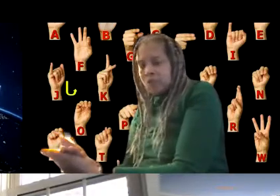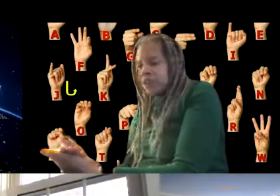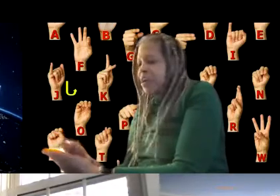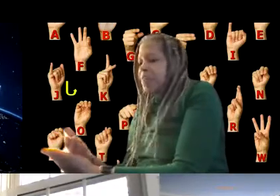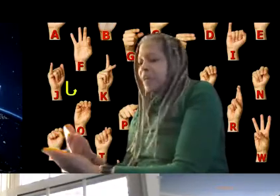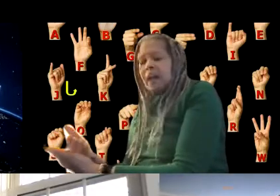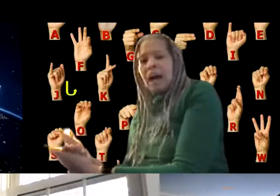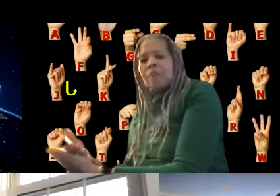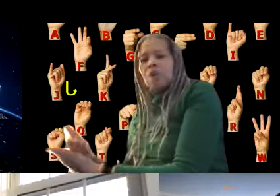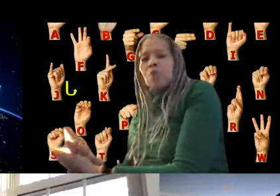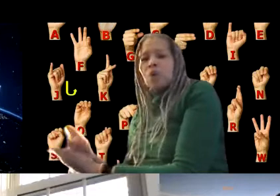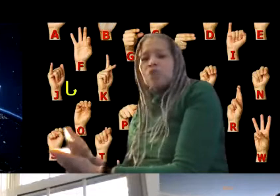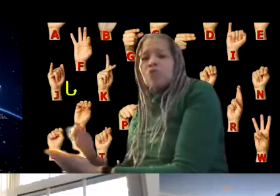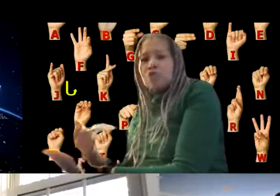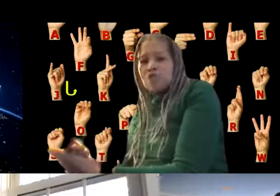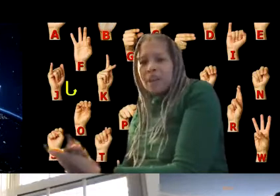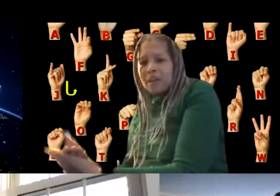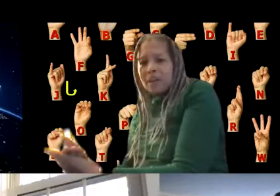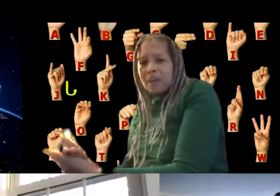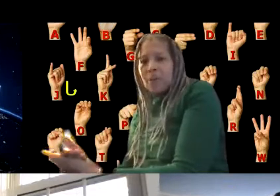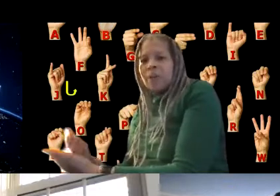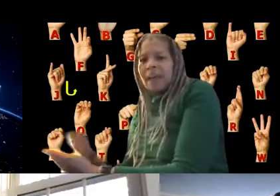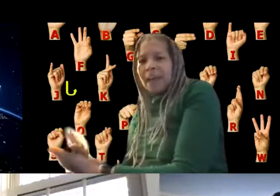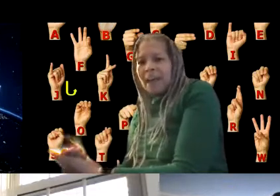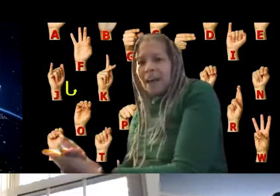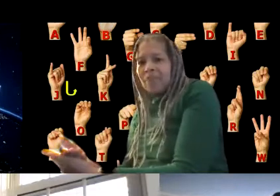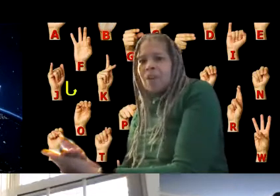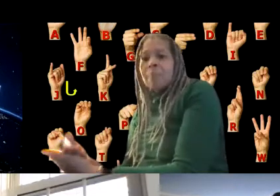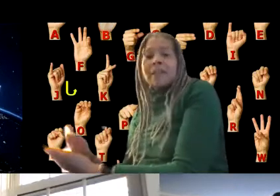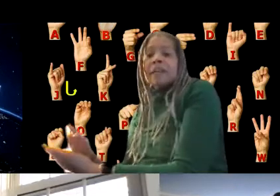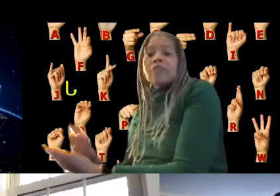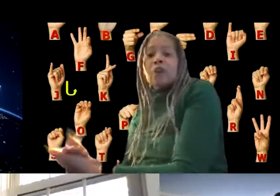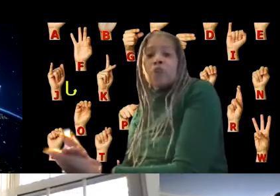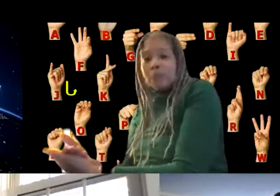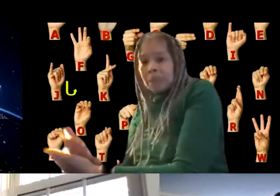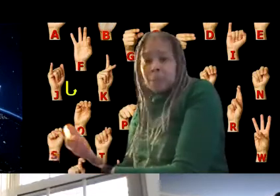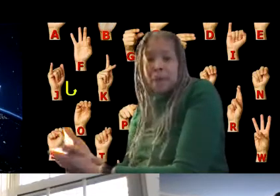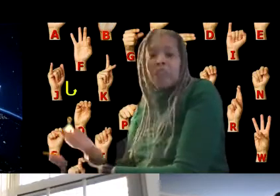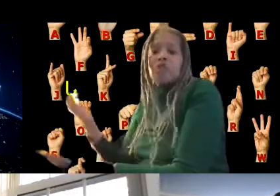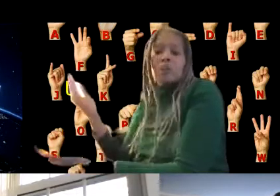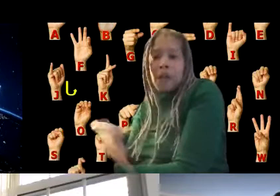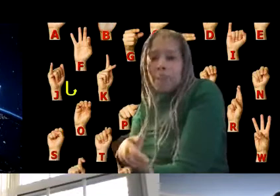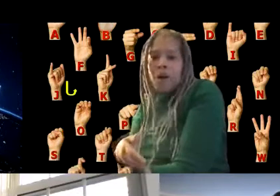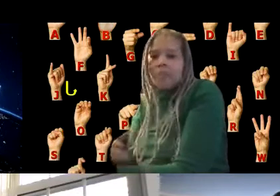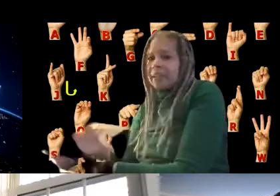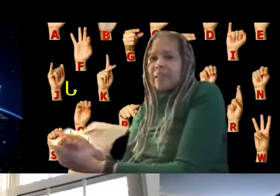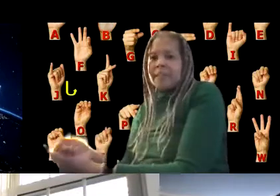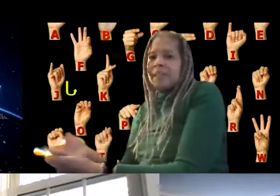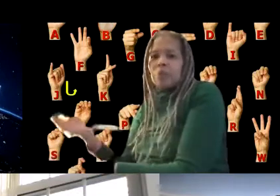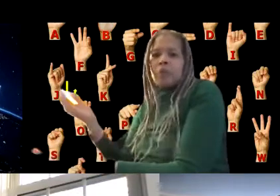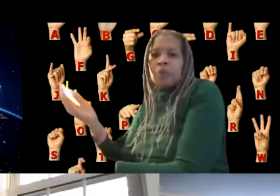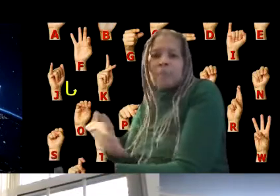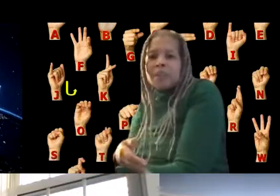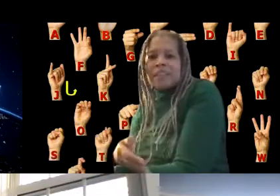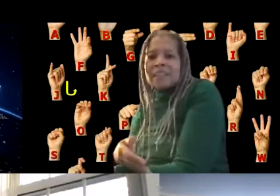same story that I don't want to share what I have because I don't know what the amount is to lop off. Like Andy